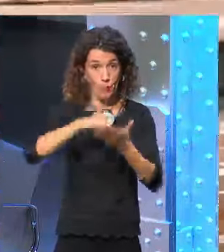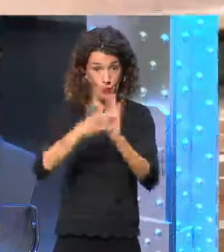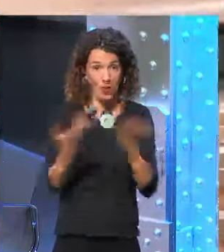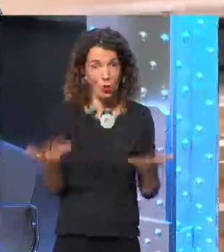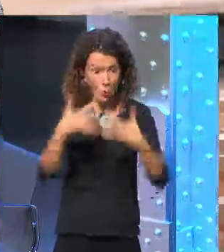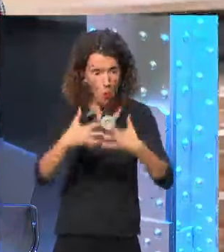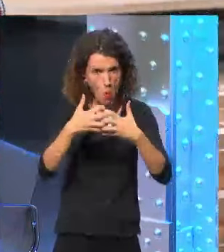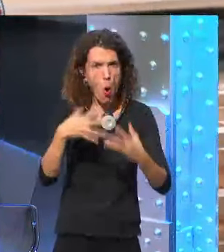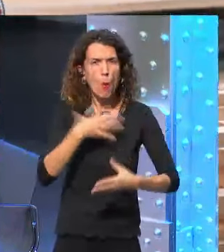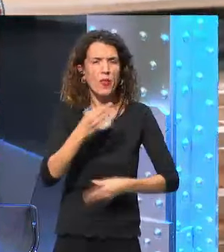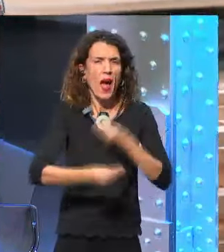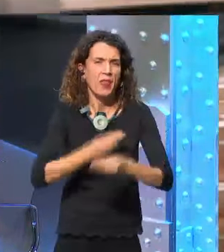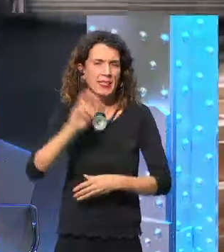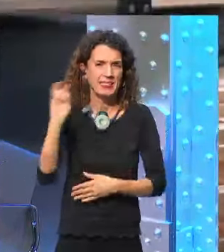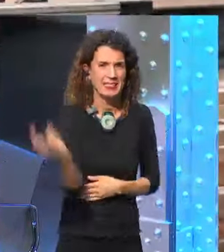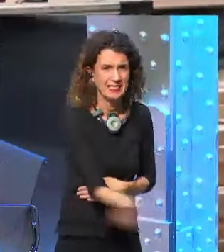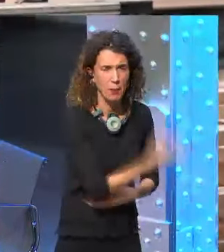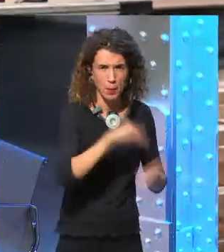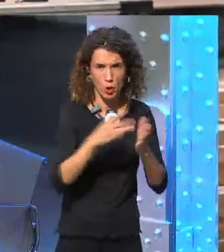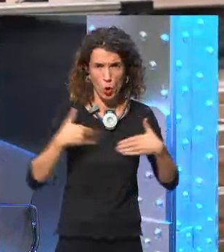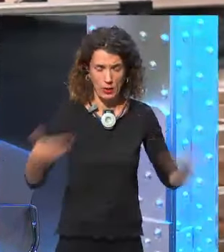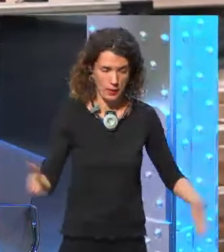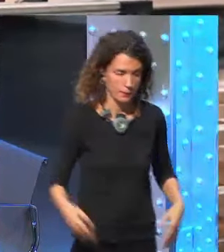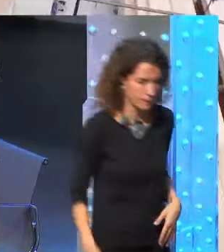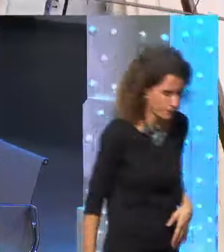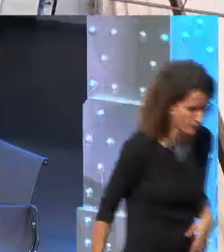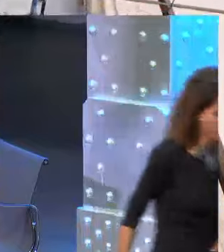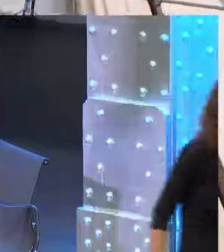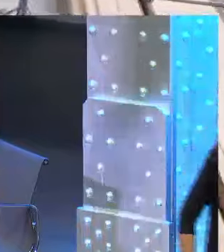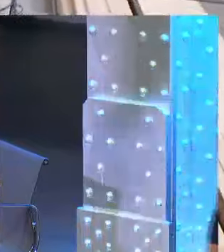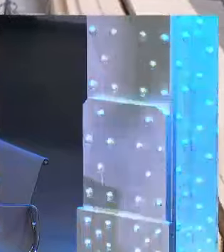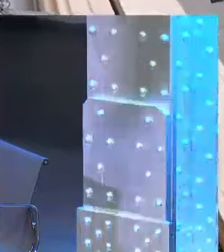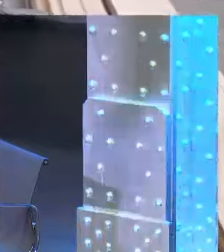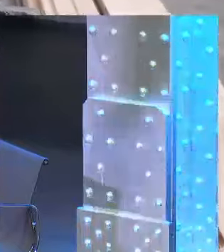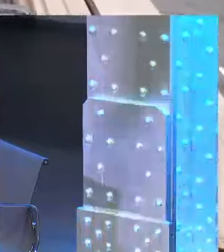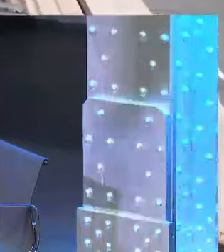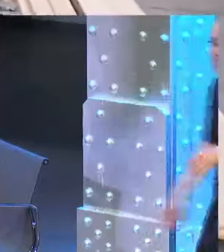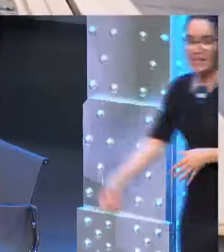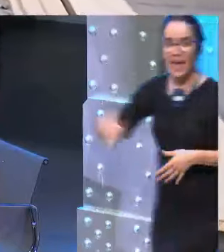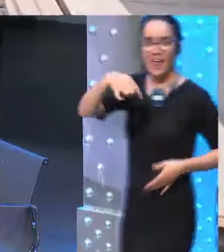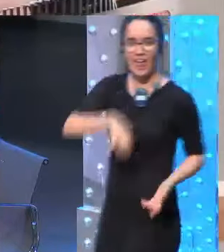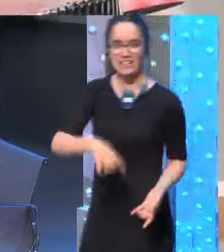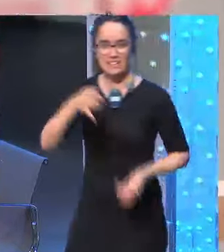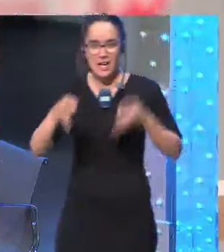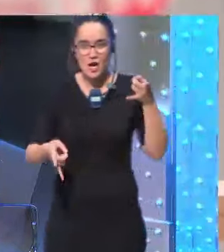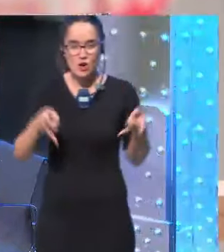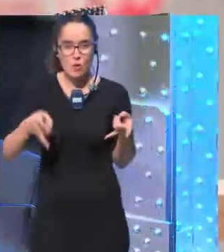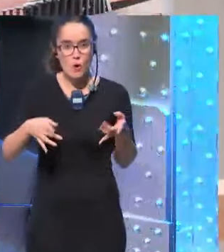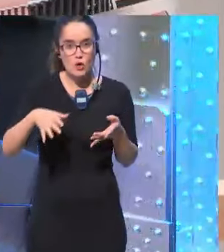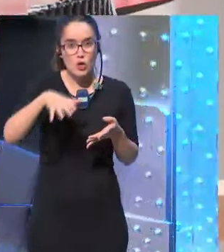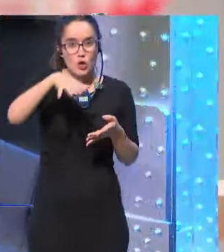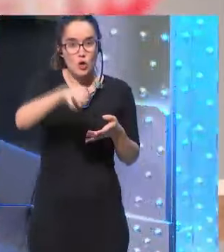projects with digital fabrication. So this robot basically takes a slat, cuts the different